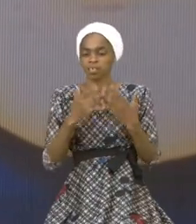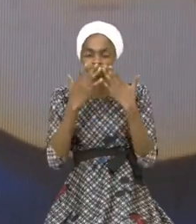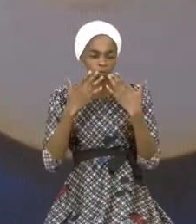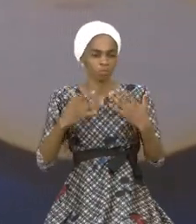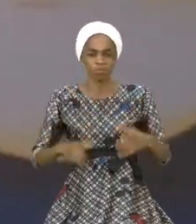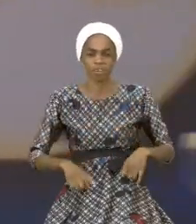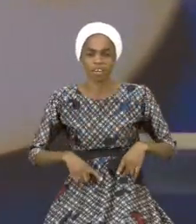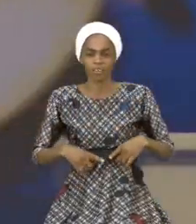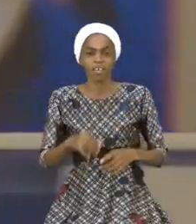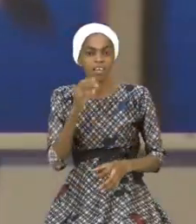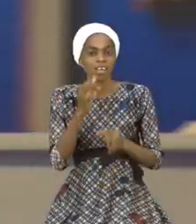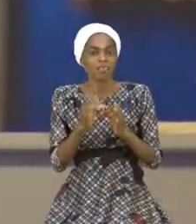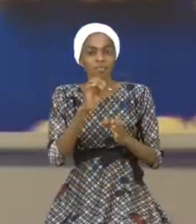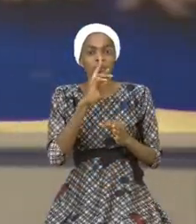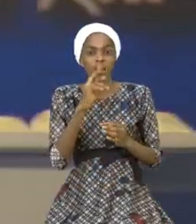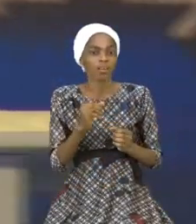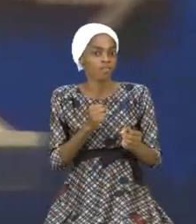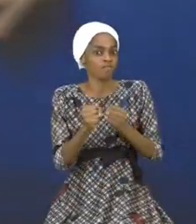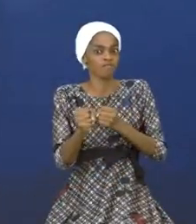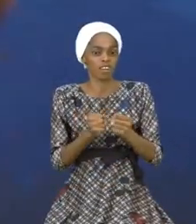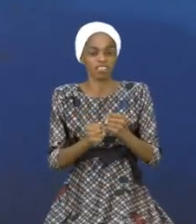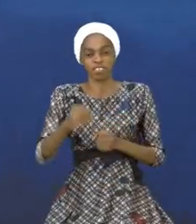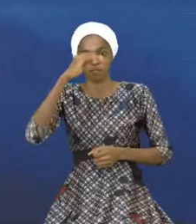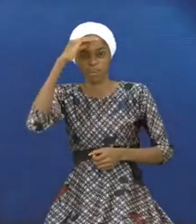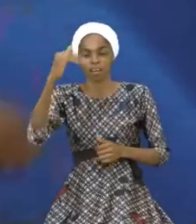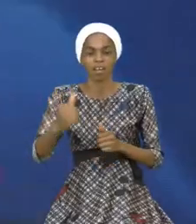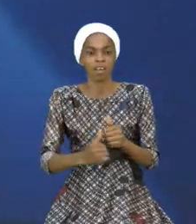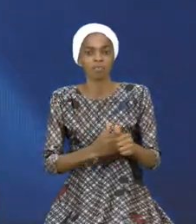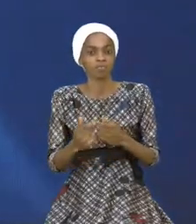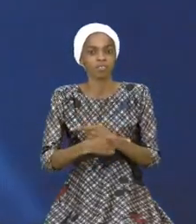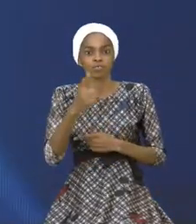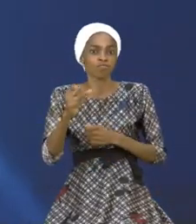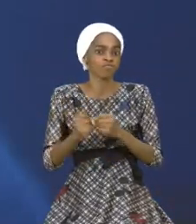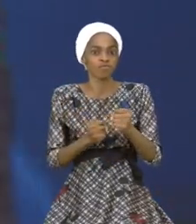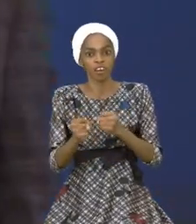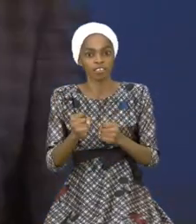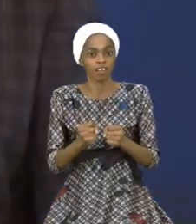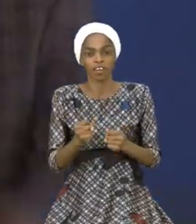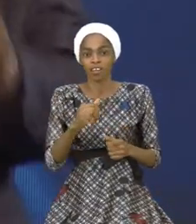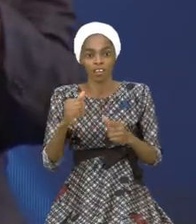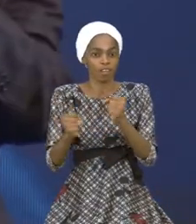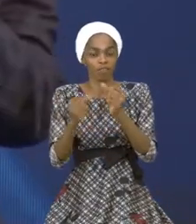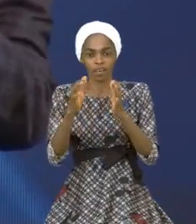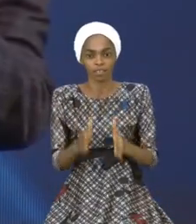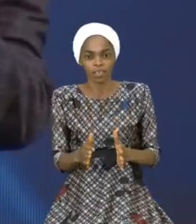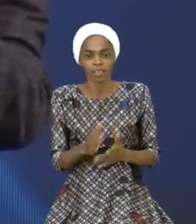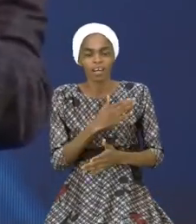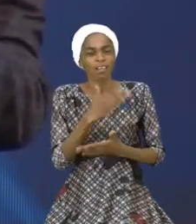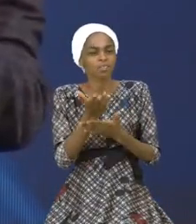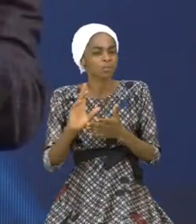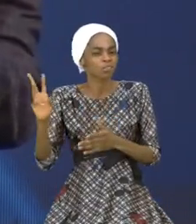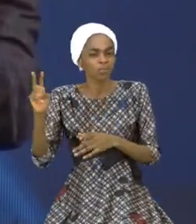life. If you're a fighting man, every day you'll find a fighter. And some of